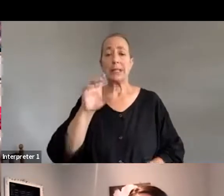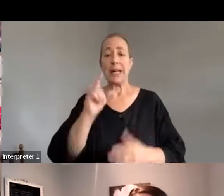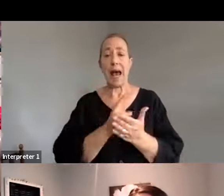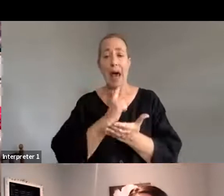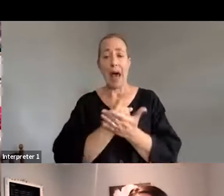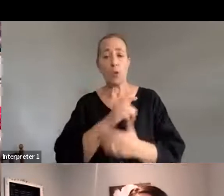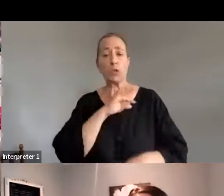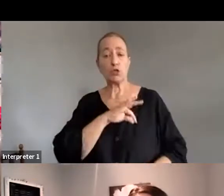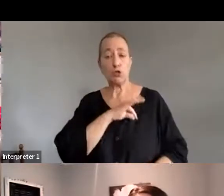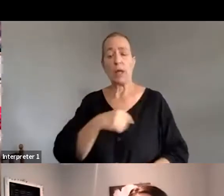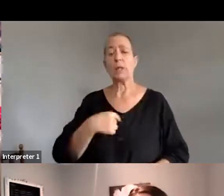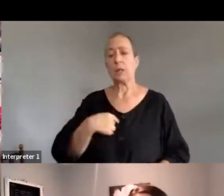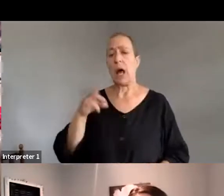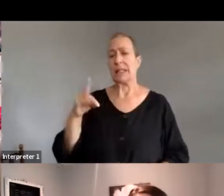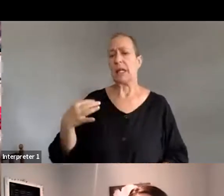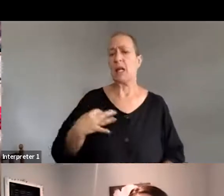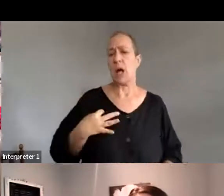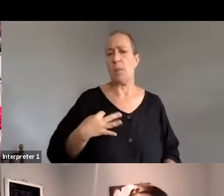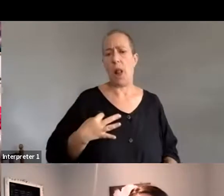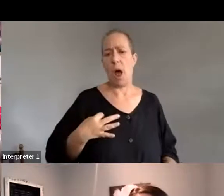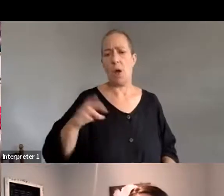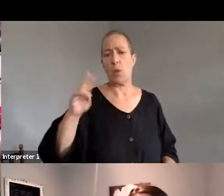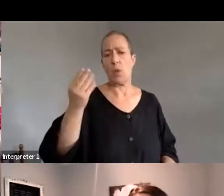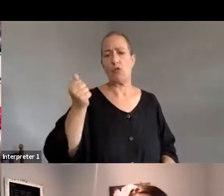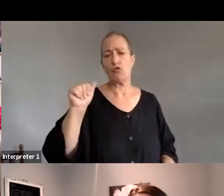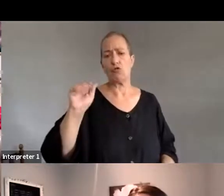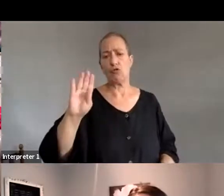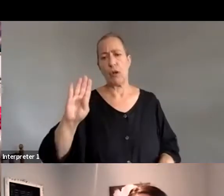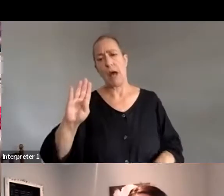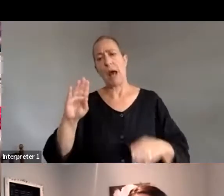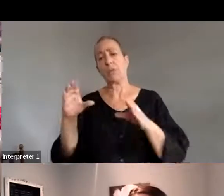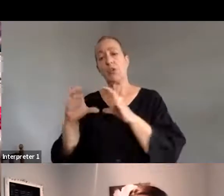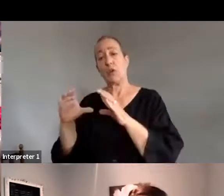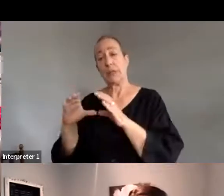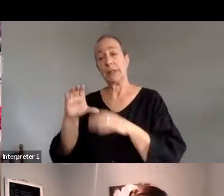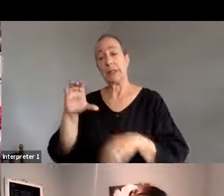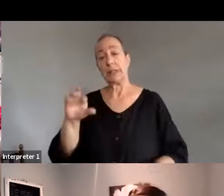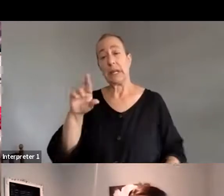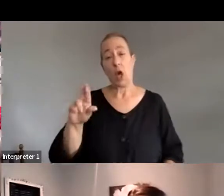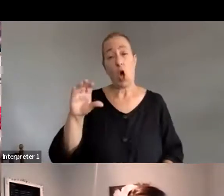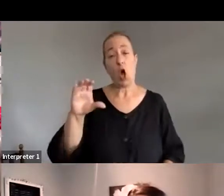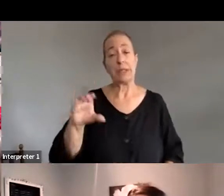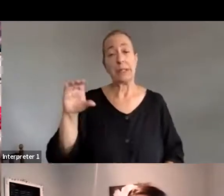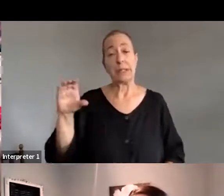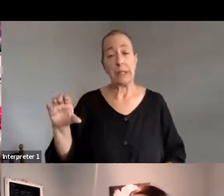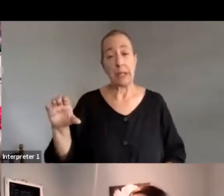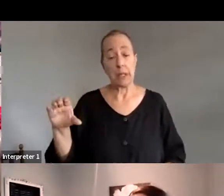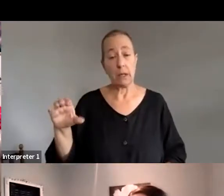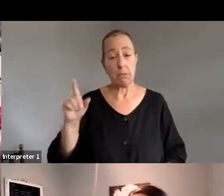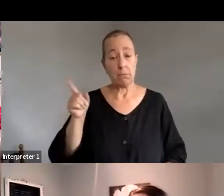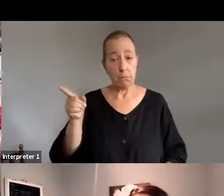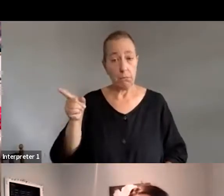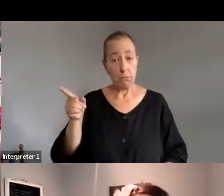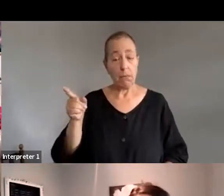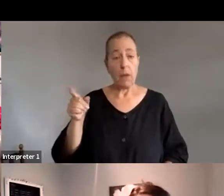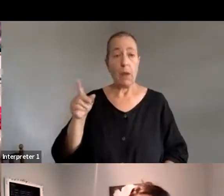apply through the Commission on Rehabilitation Counselor Certification, otherwise known as CRCC. They usually